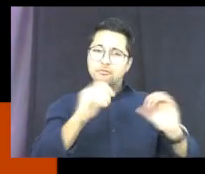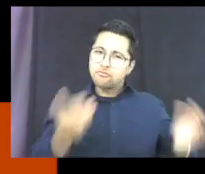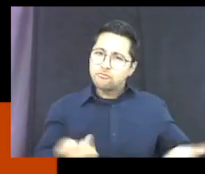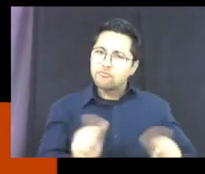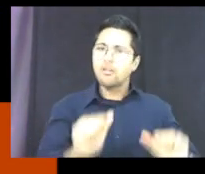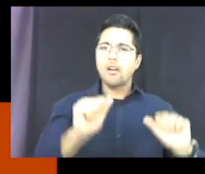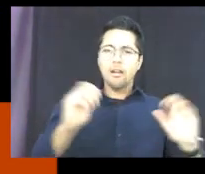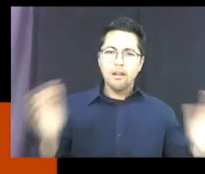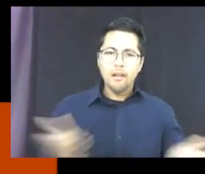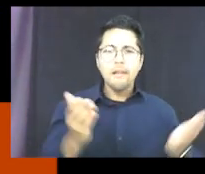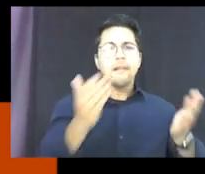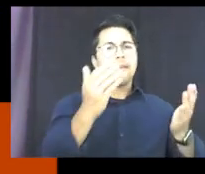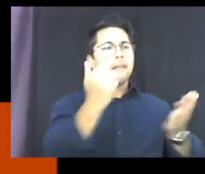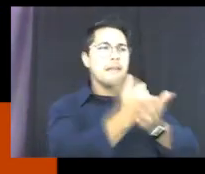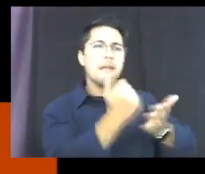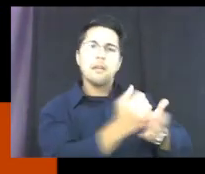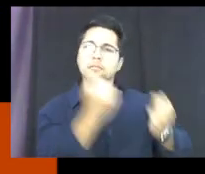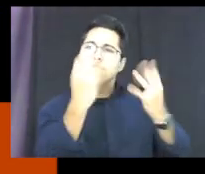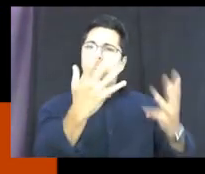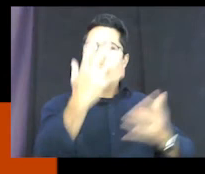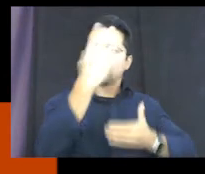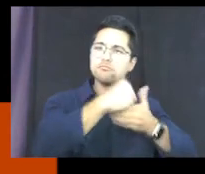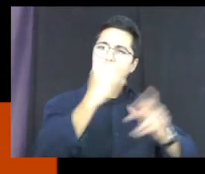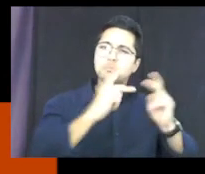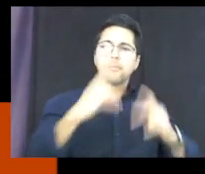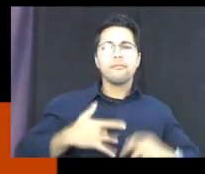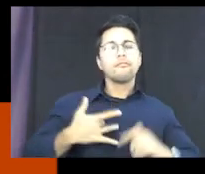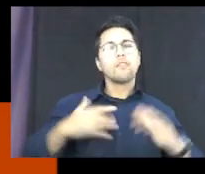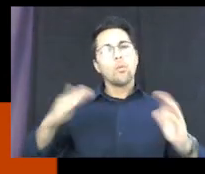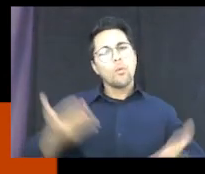many autistic people feel welcome nonetheless.